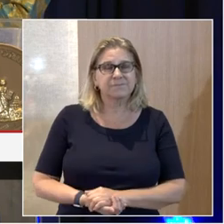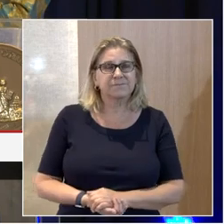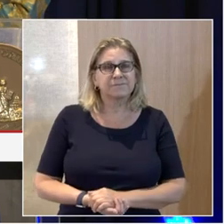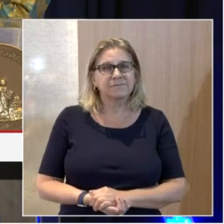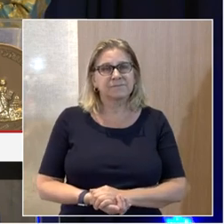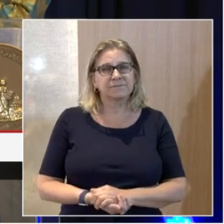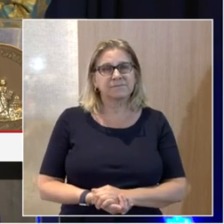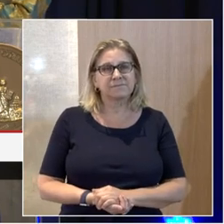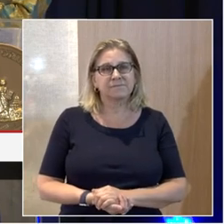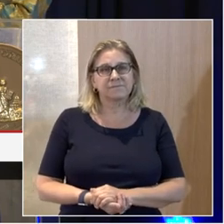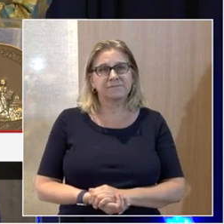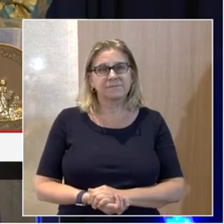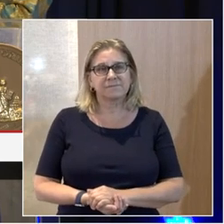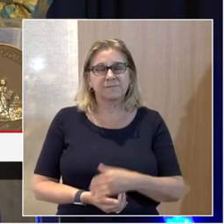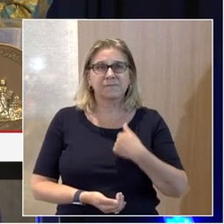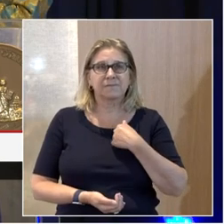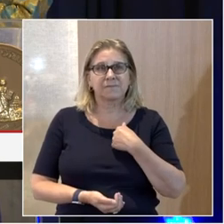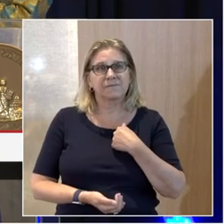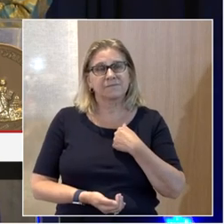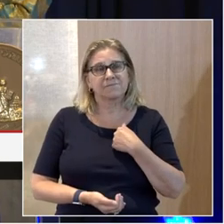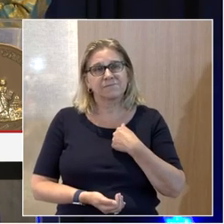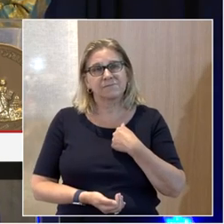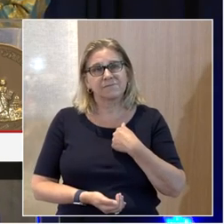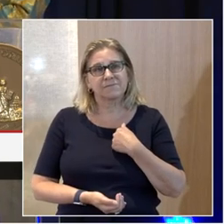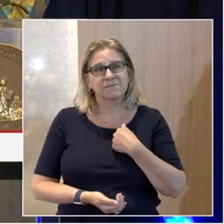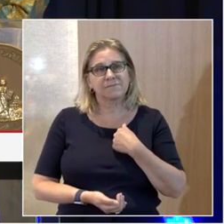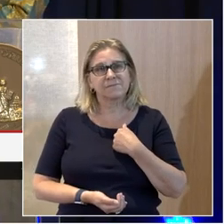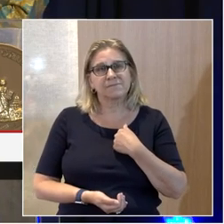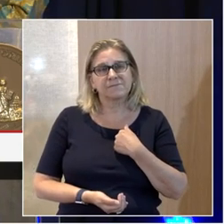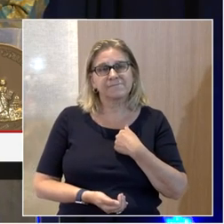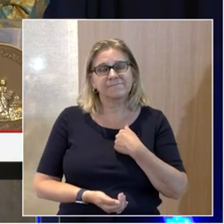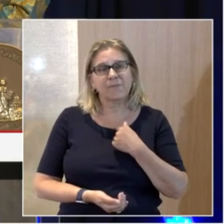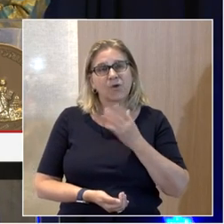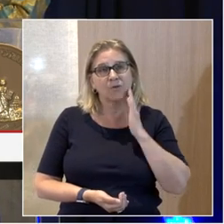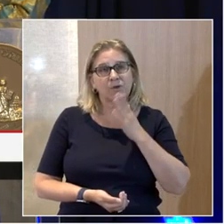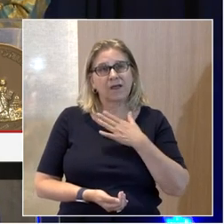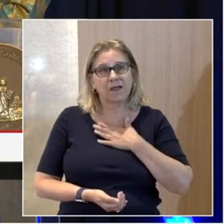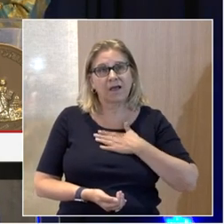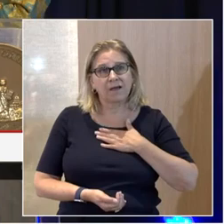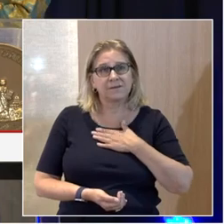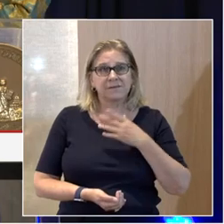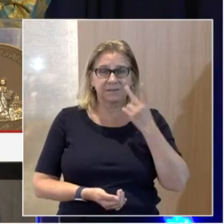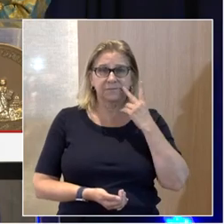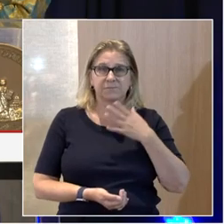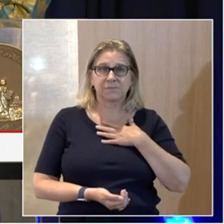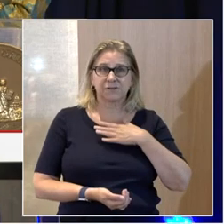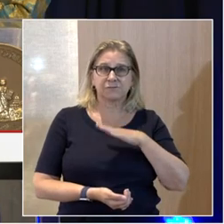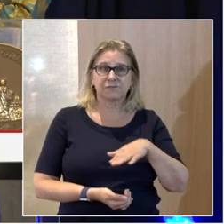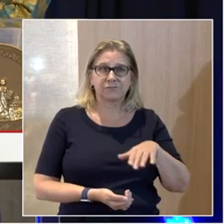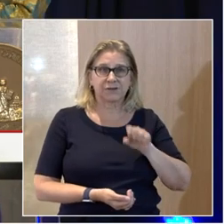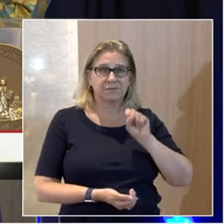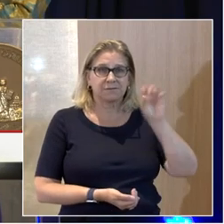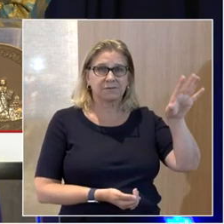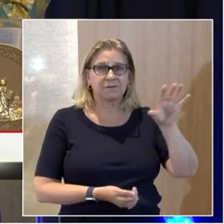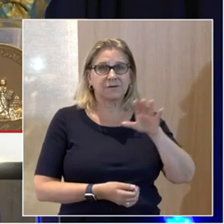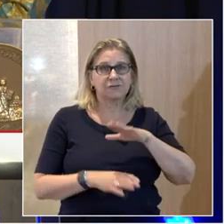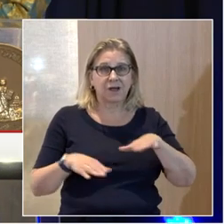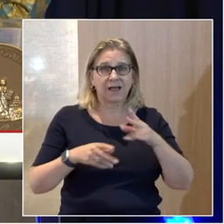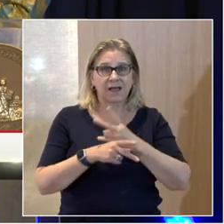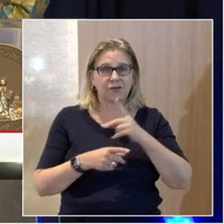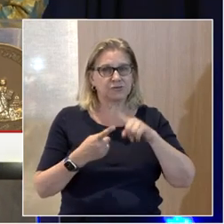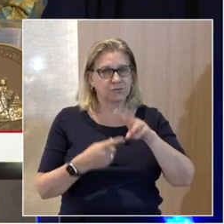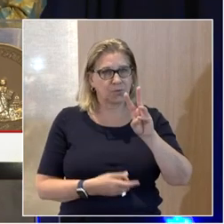I prefer to send, well, I send my child to child care in Ward 5 because